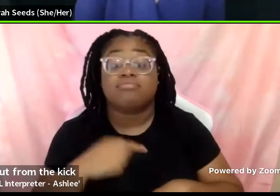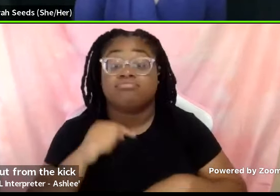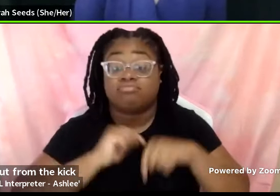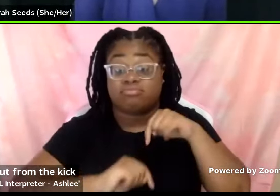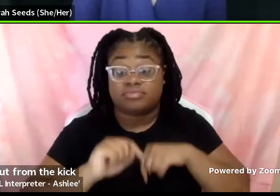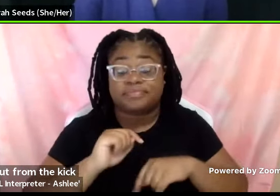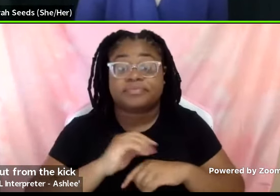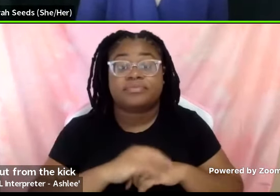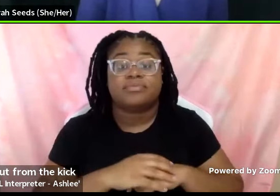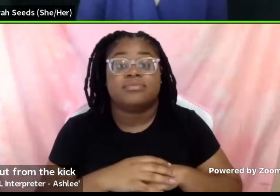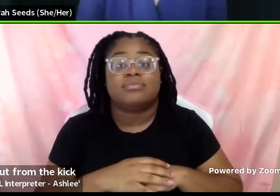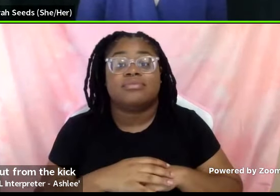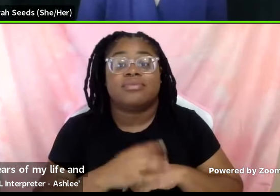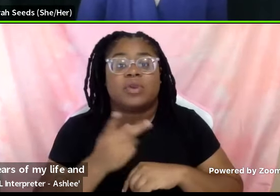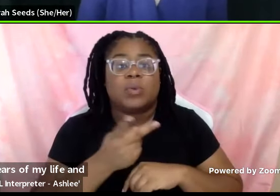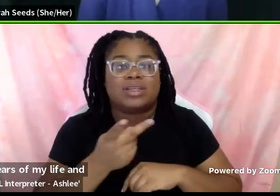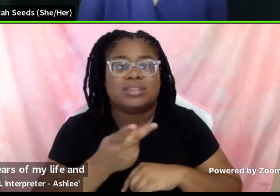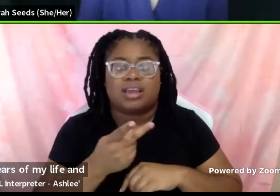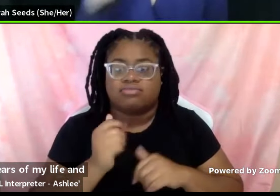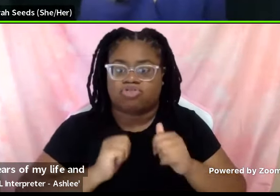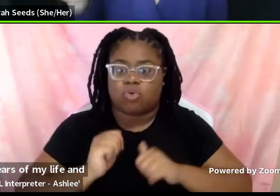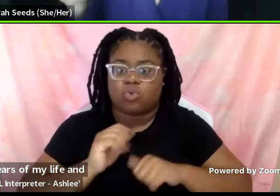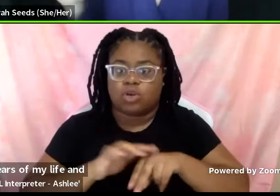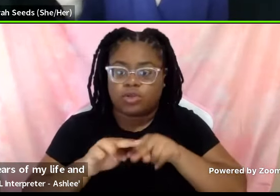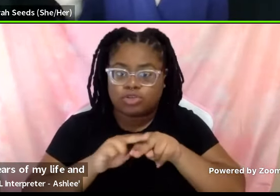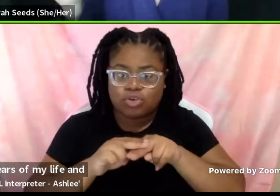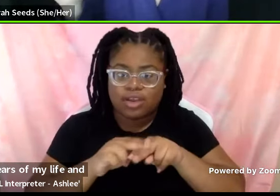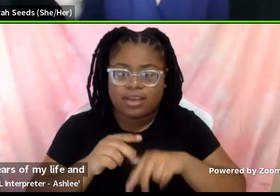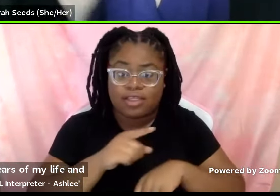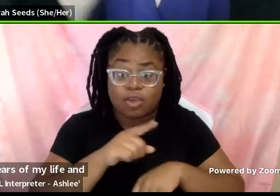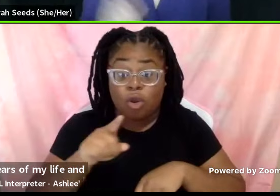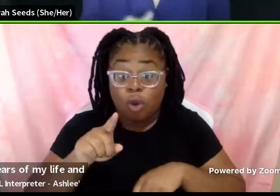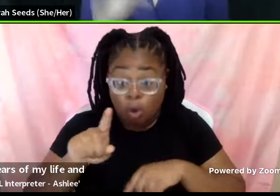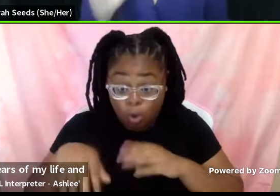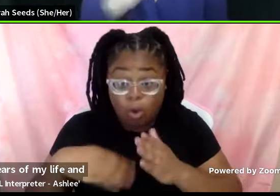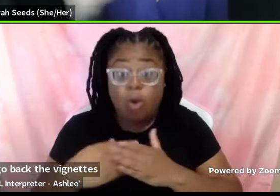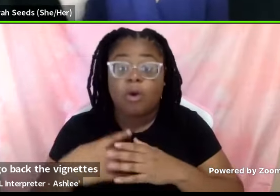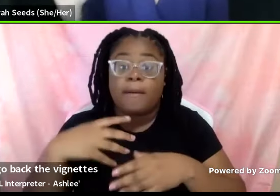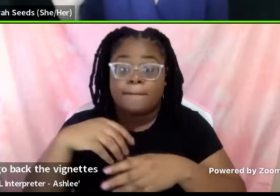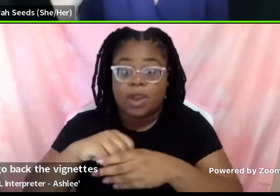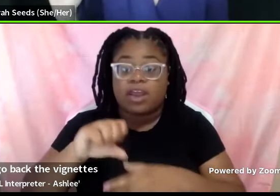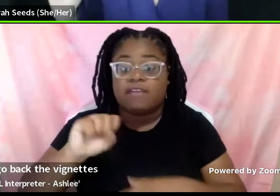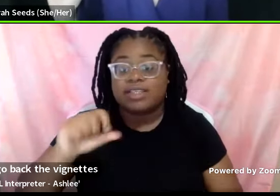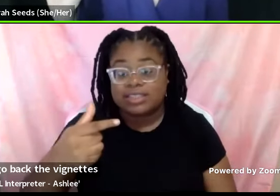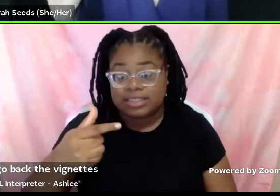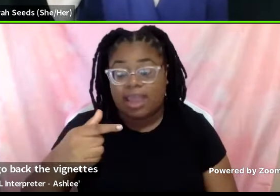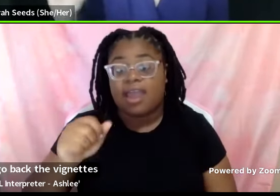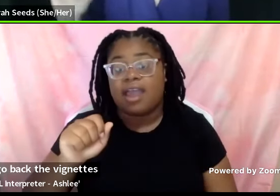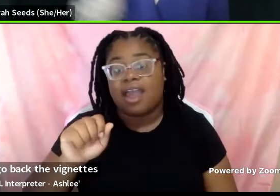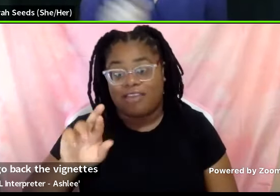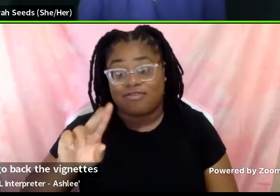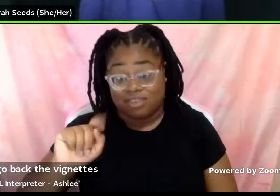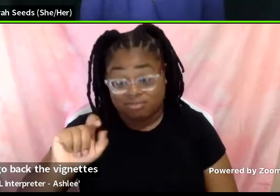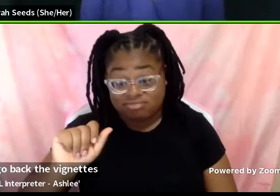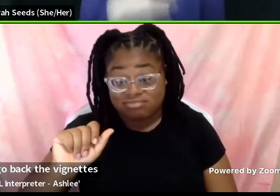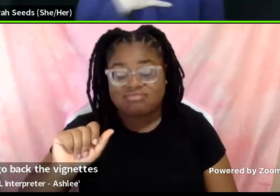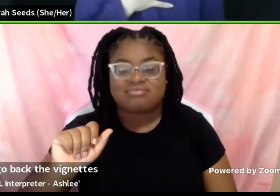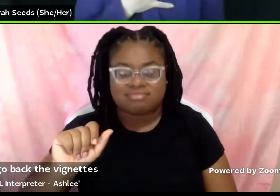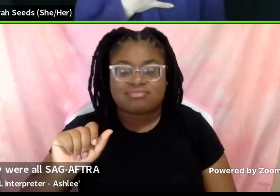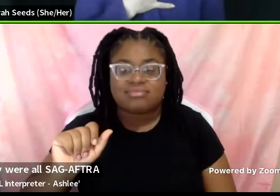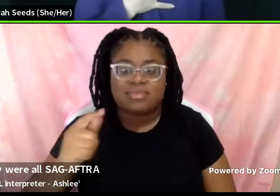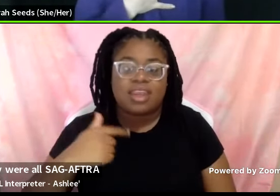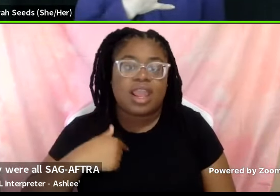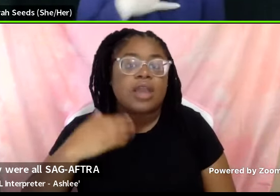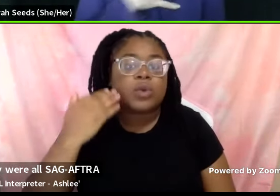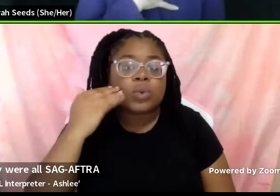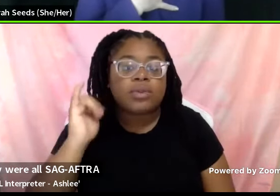that we did on the train they were all SAG-AFTRA. Everything was SAG-AFTRA from the beginning. I knew that